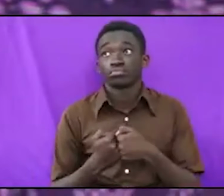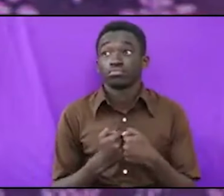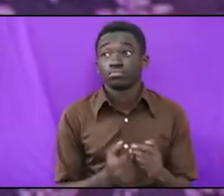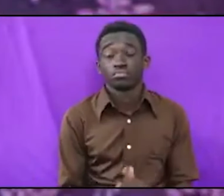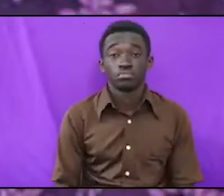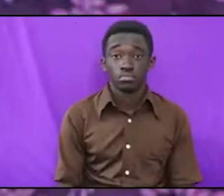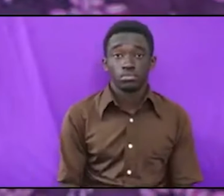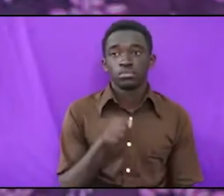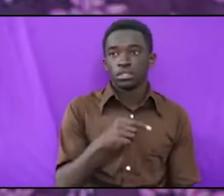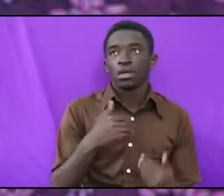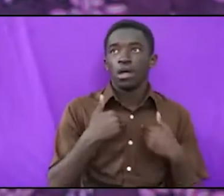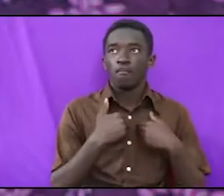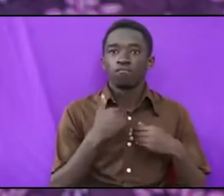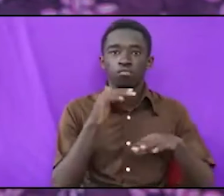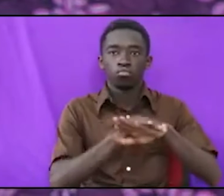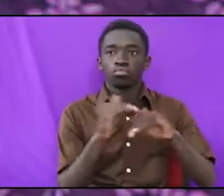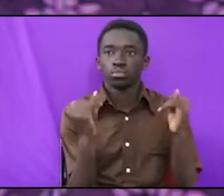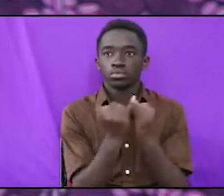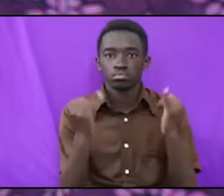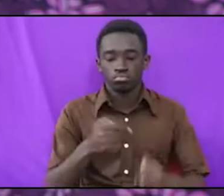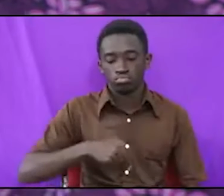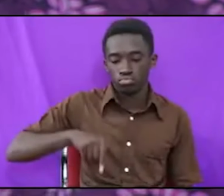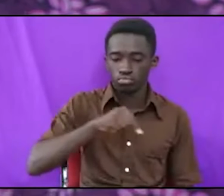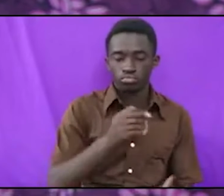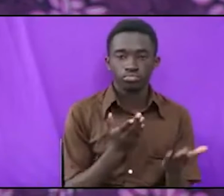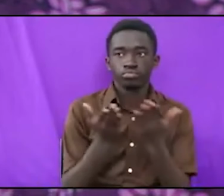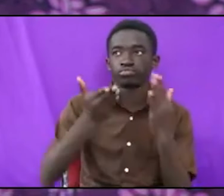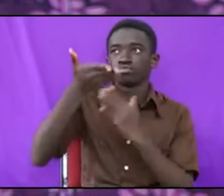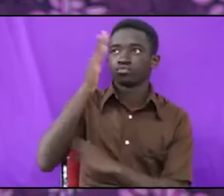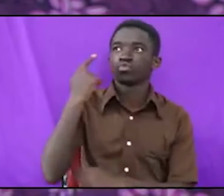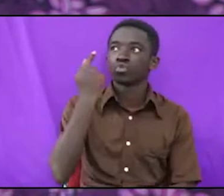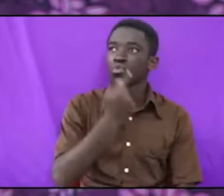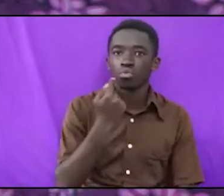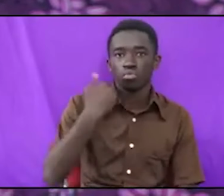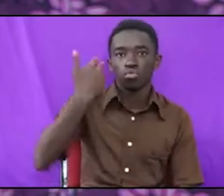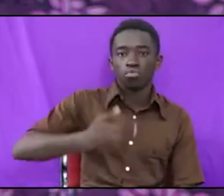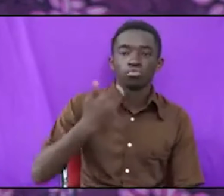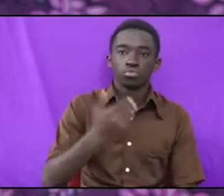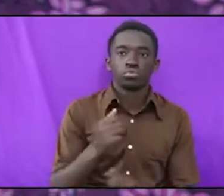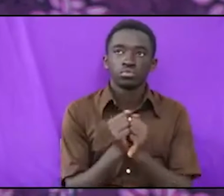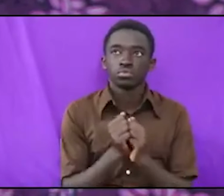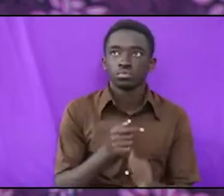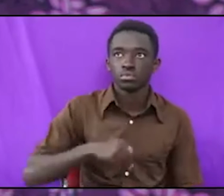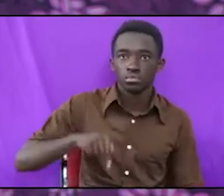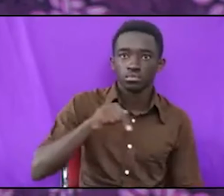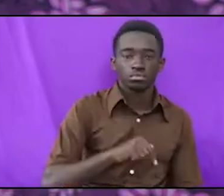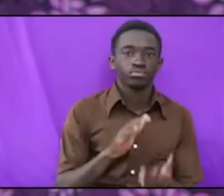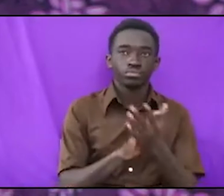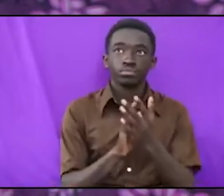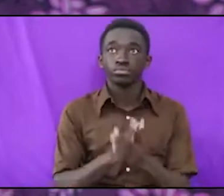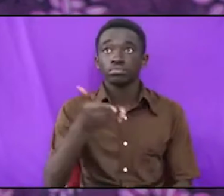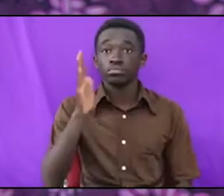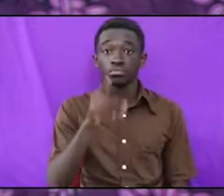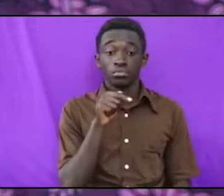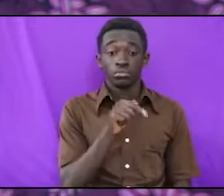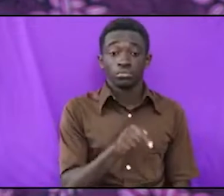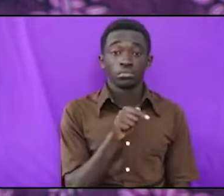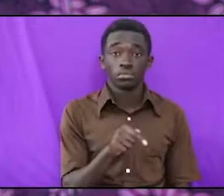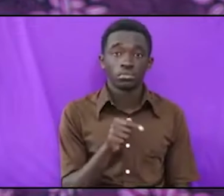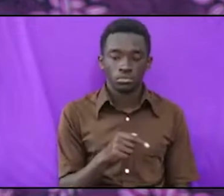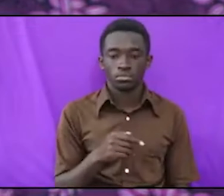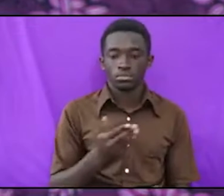good news for you. We serve a God who comes through for us. Praise God. We serve a God who comes through